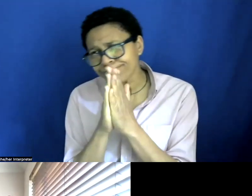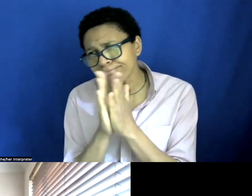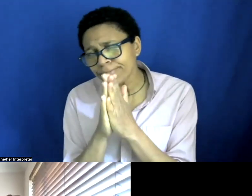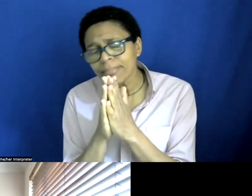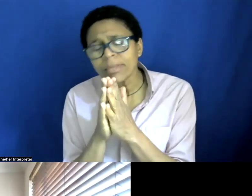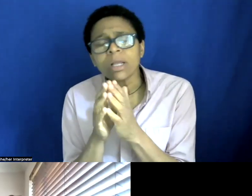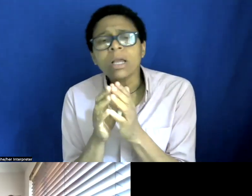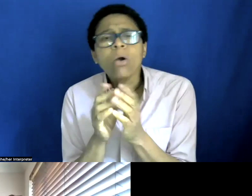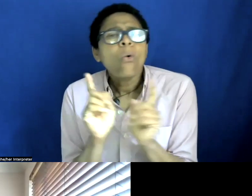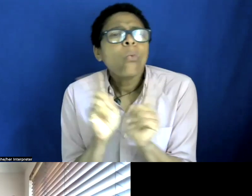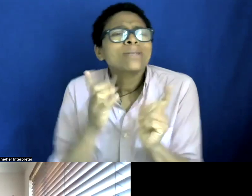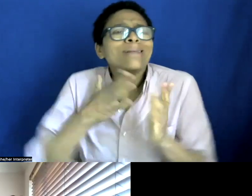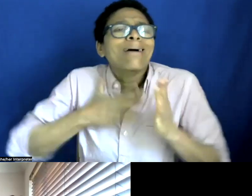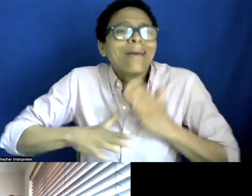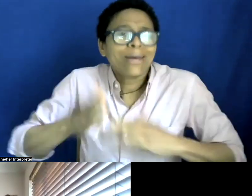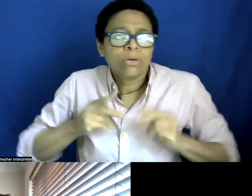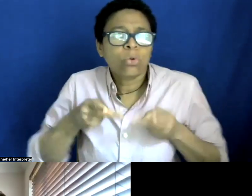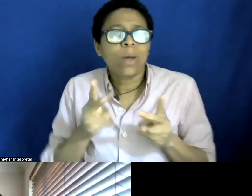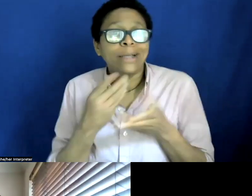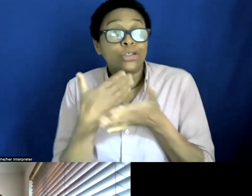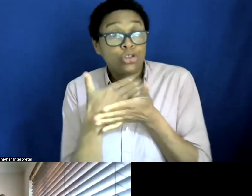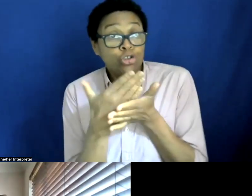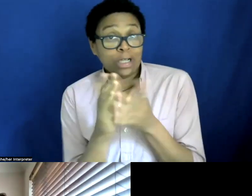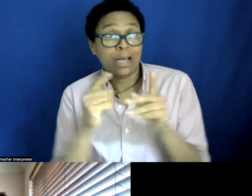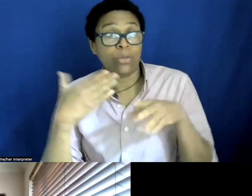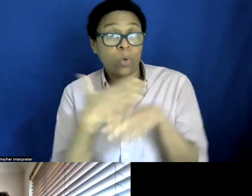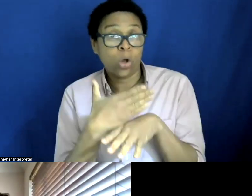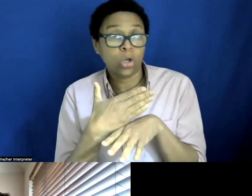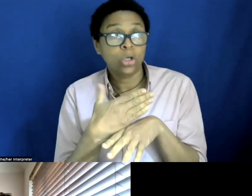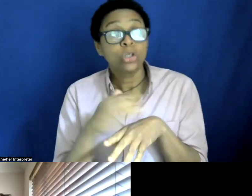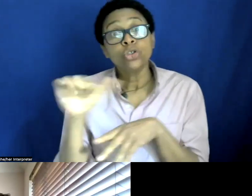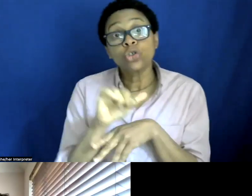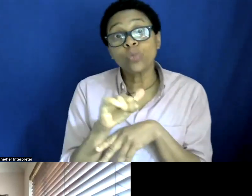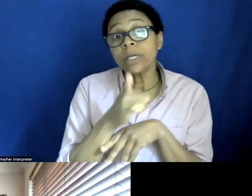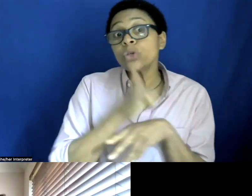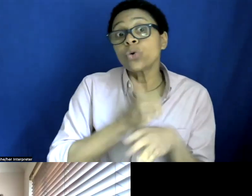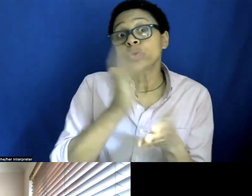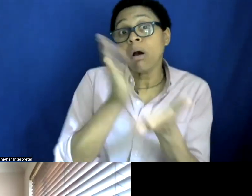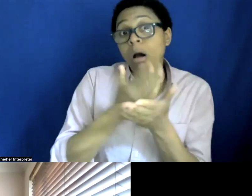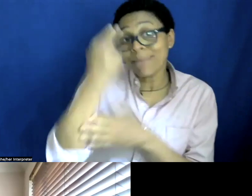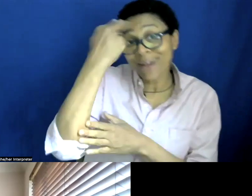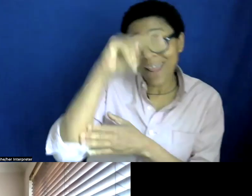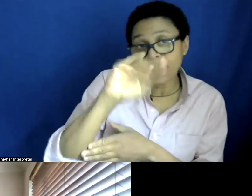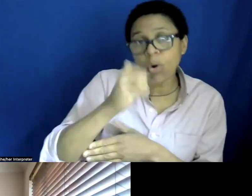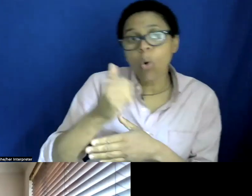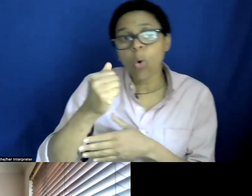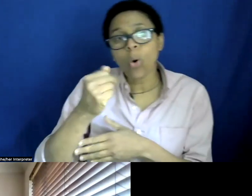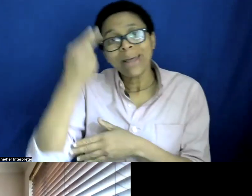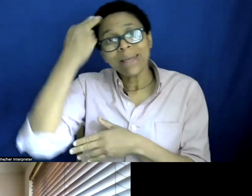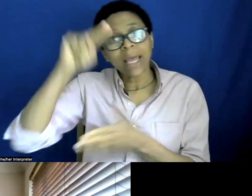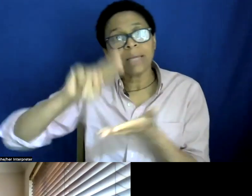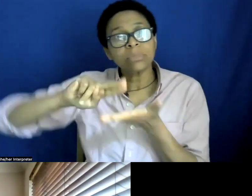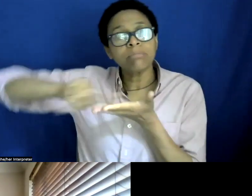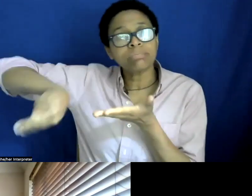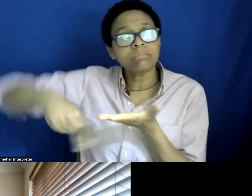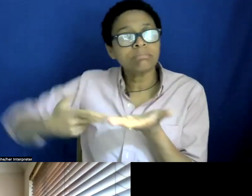the most ethical way to share them, and naming artists, anonymity, all those kinds of things. So we're putting together a kind of program for that